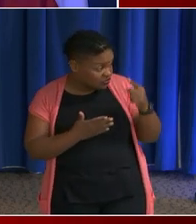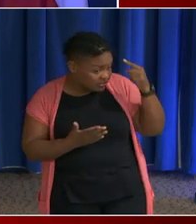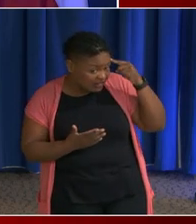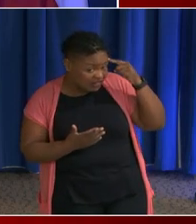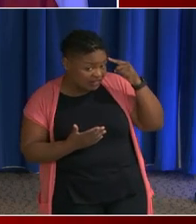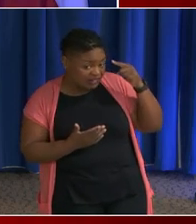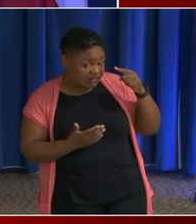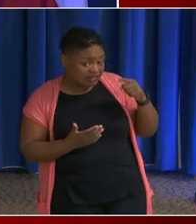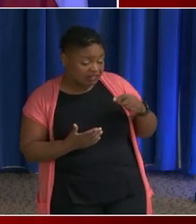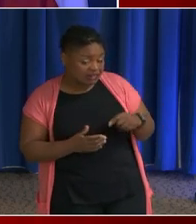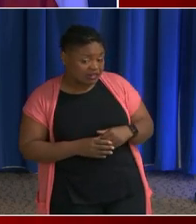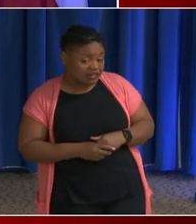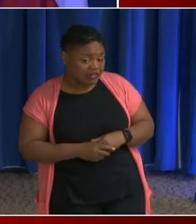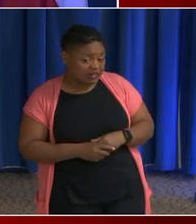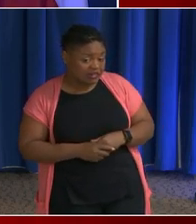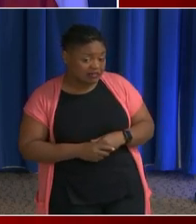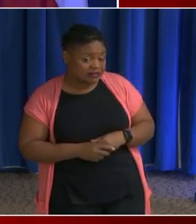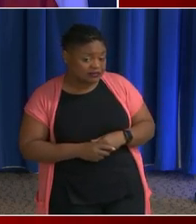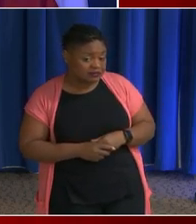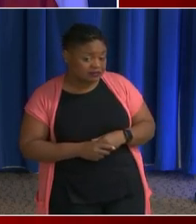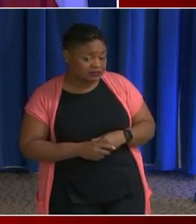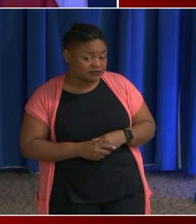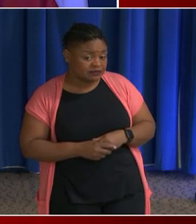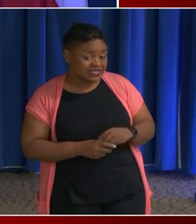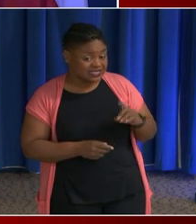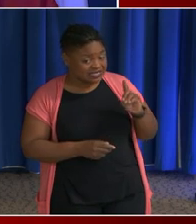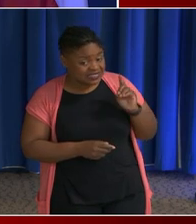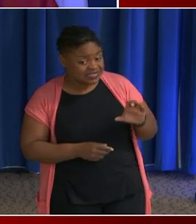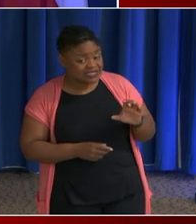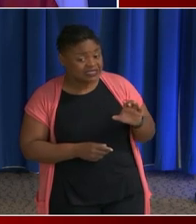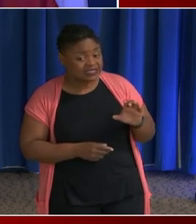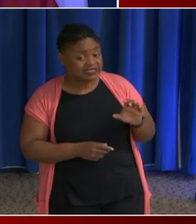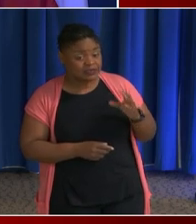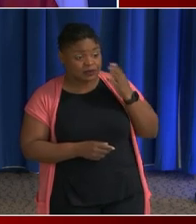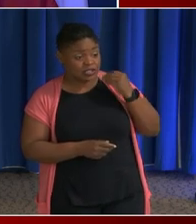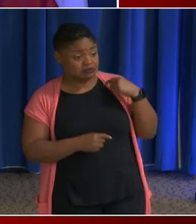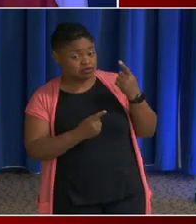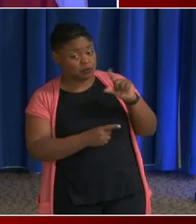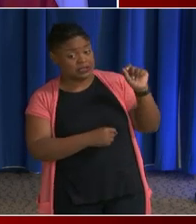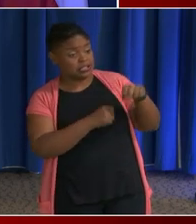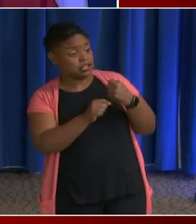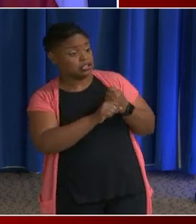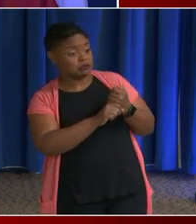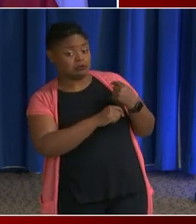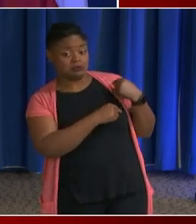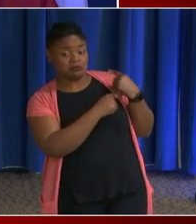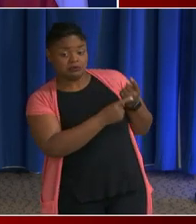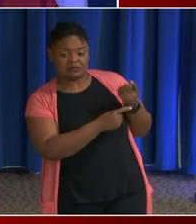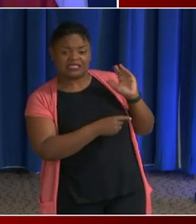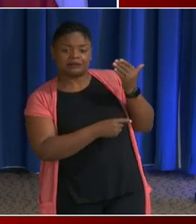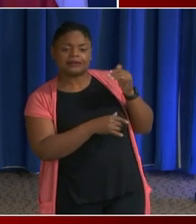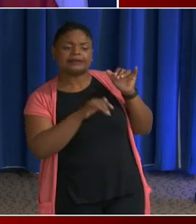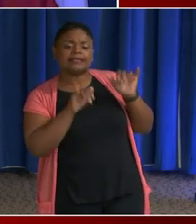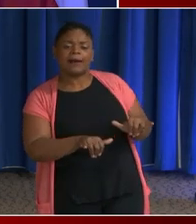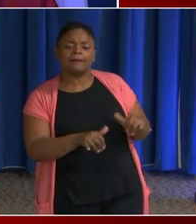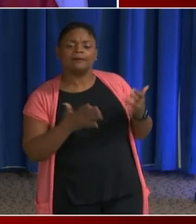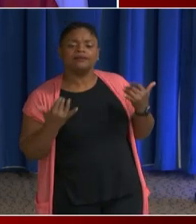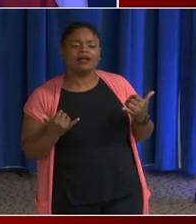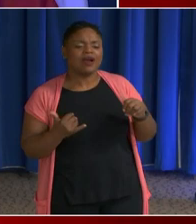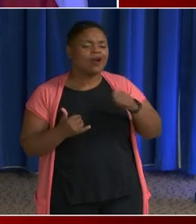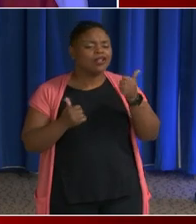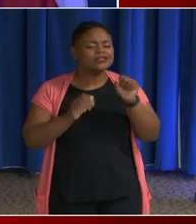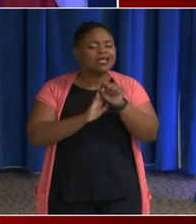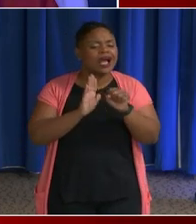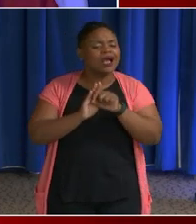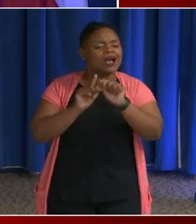what DC went through 2 decades ago is what some police departments are now starting to go through across the country, or? I think that's a great